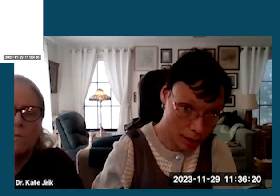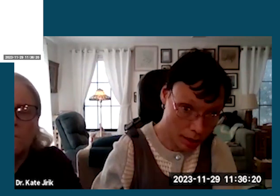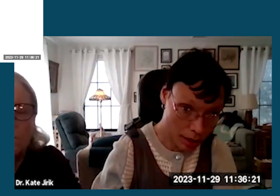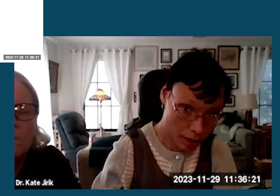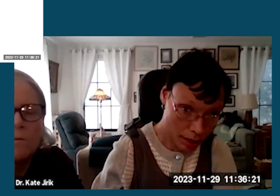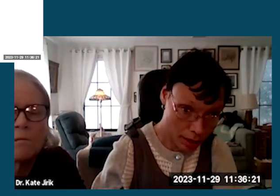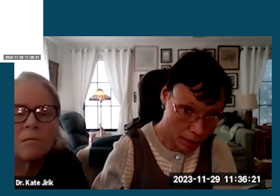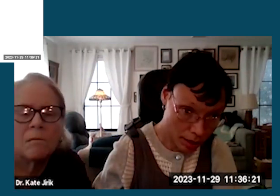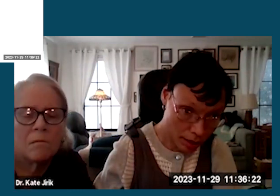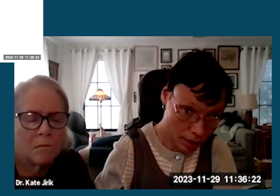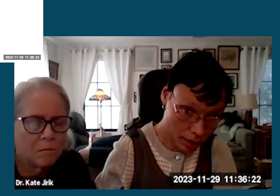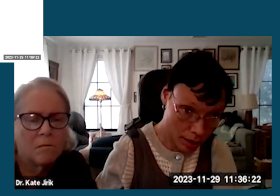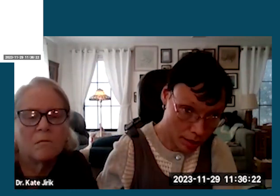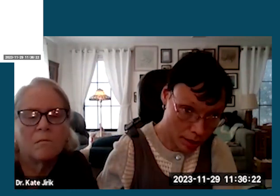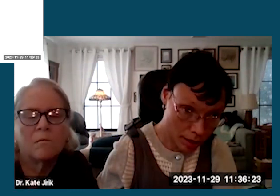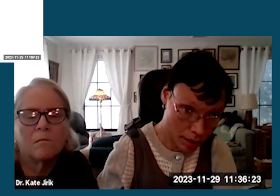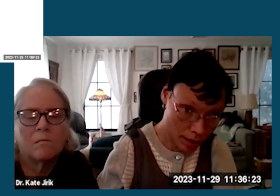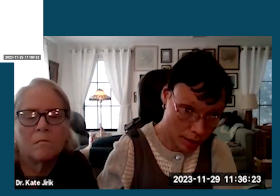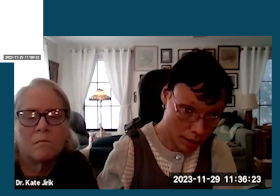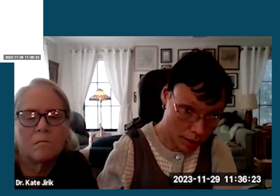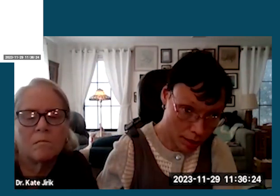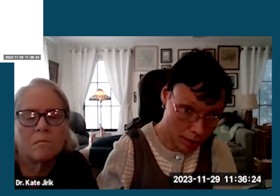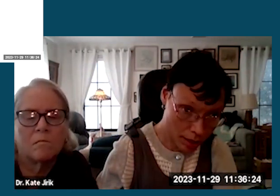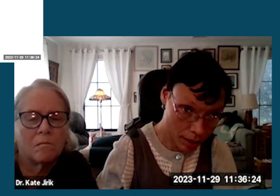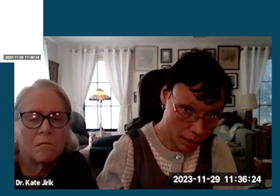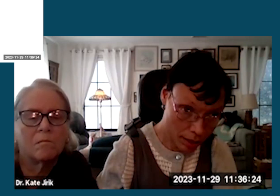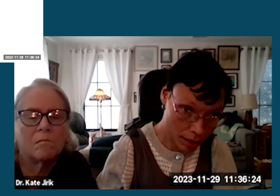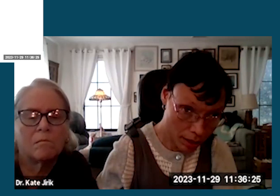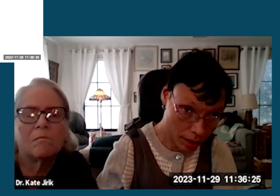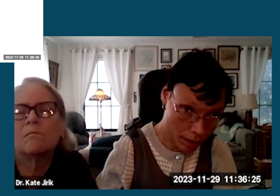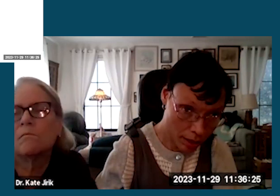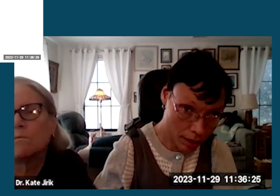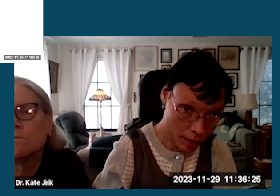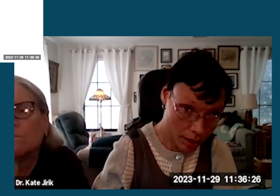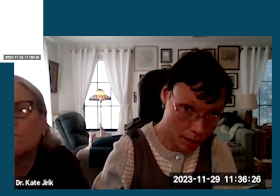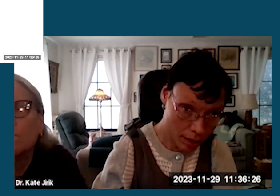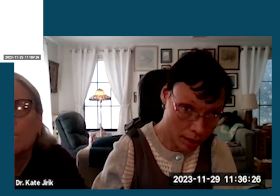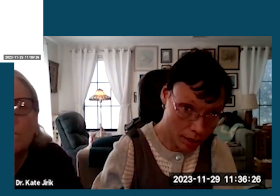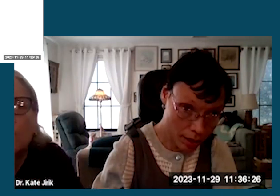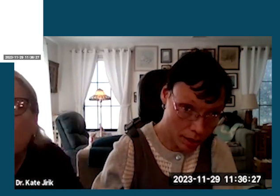I would call preserving my bodily and mental integrity. What do you need?